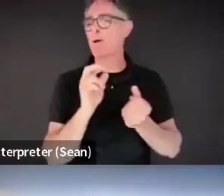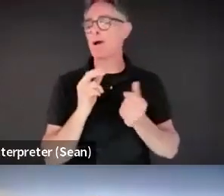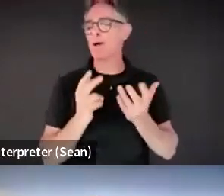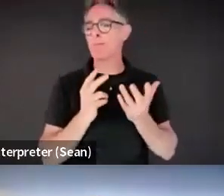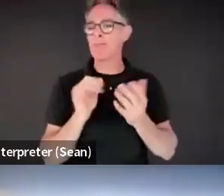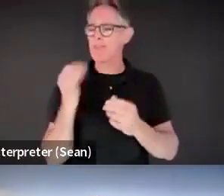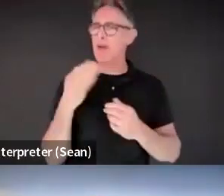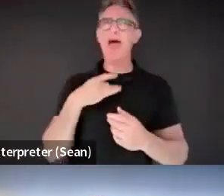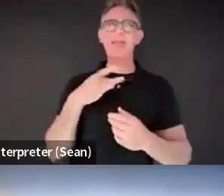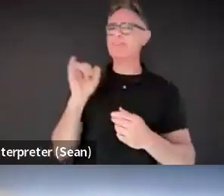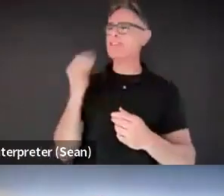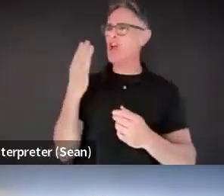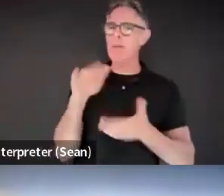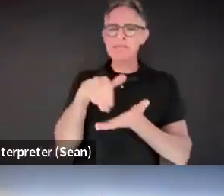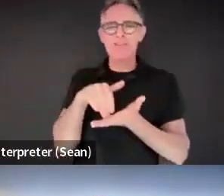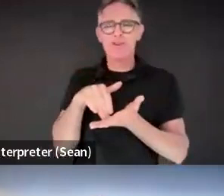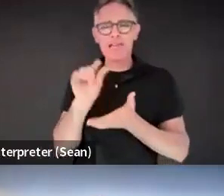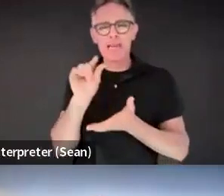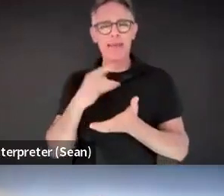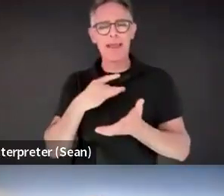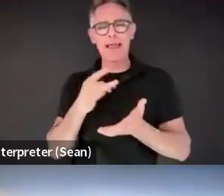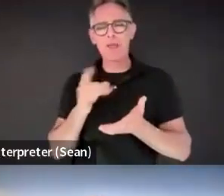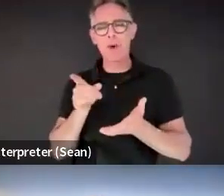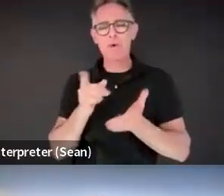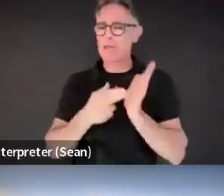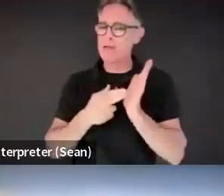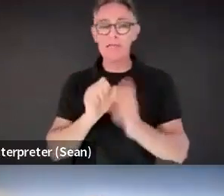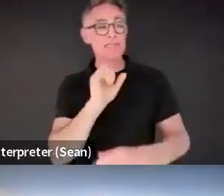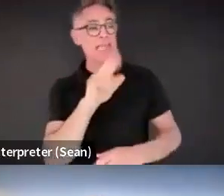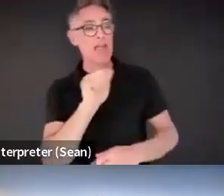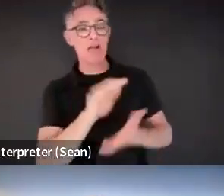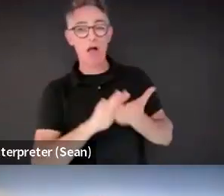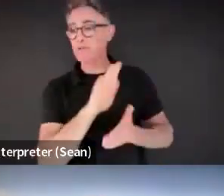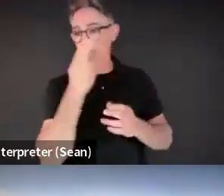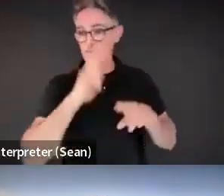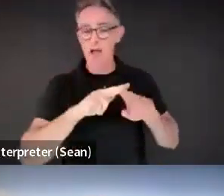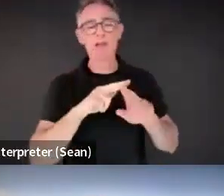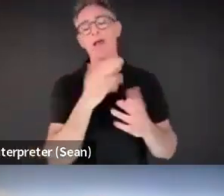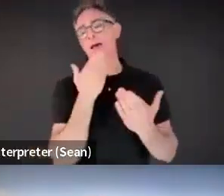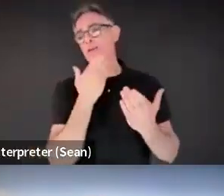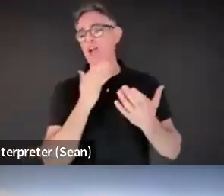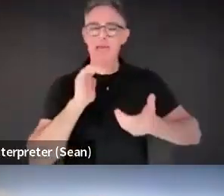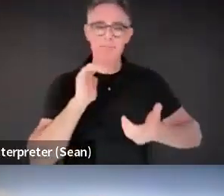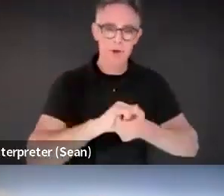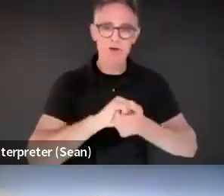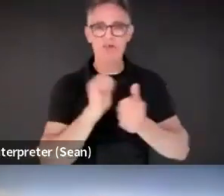of like the job centers a little bit. I'll be honest with you. So Sierra College was fun, and I appreciate our partnership with Sierra College.